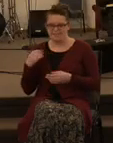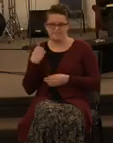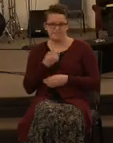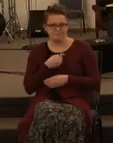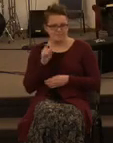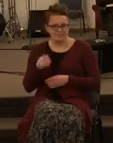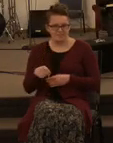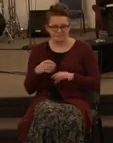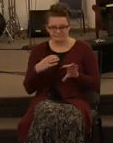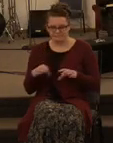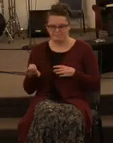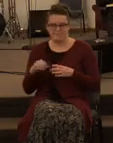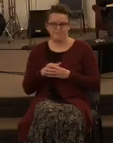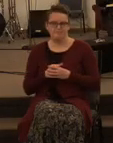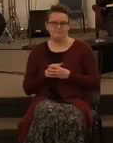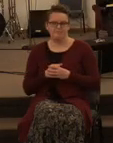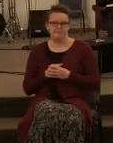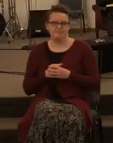do